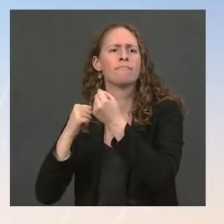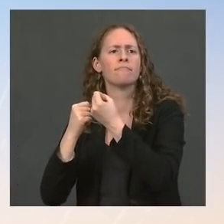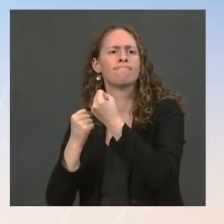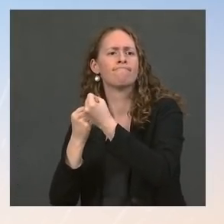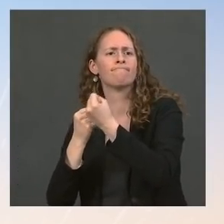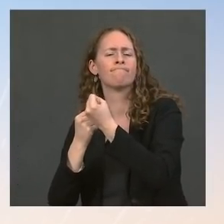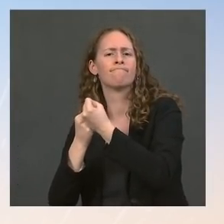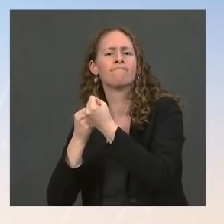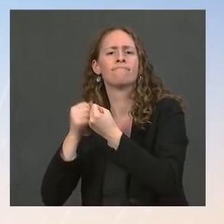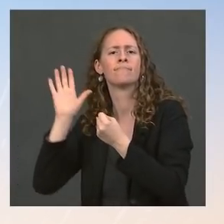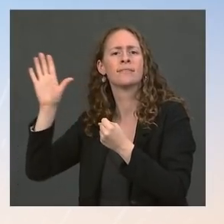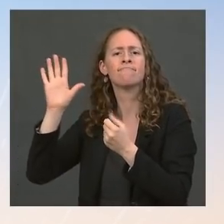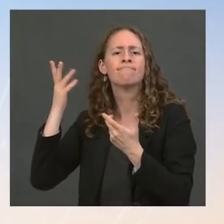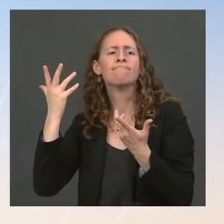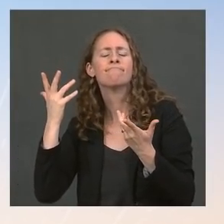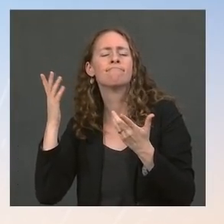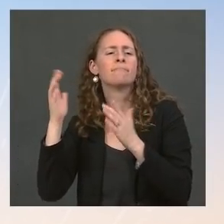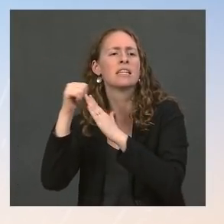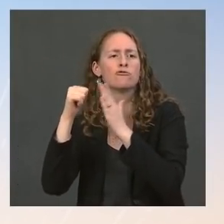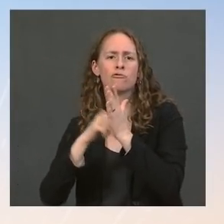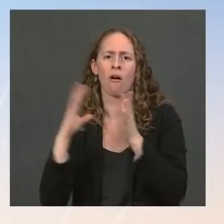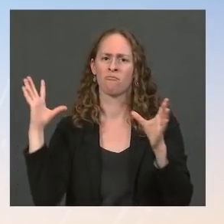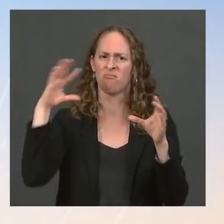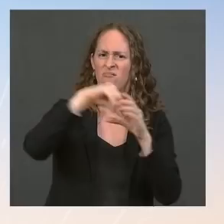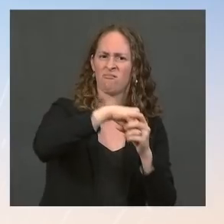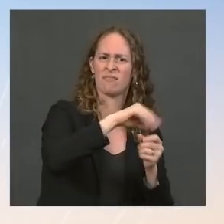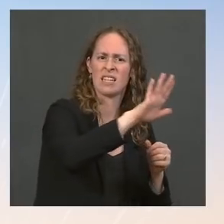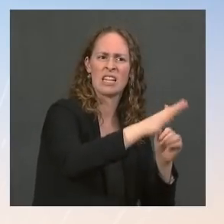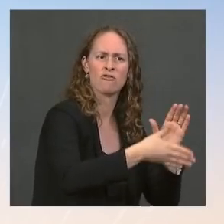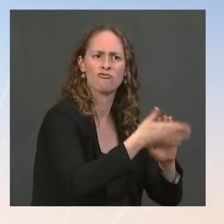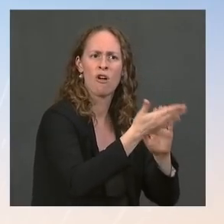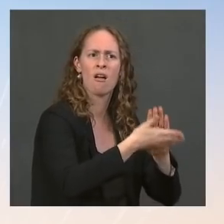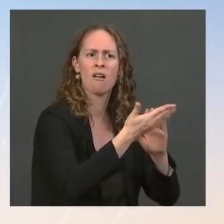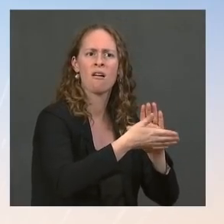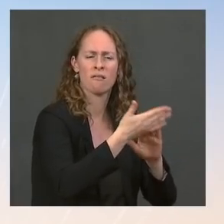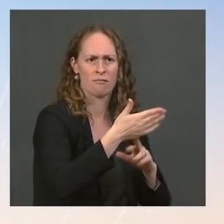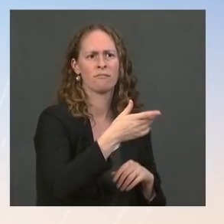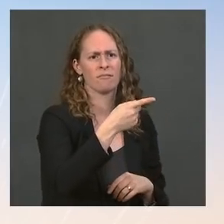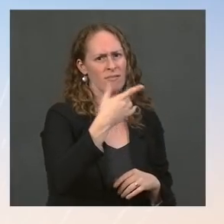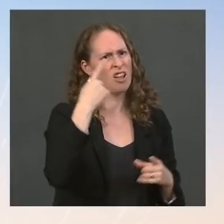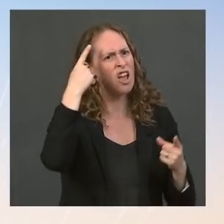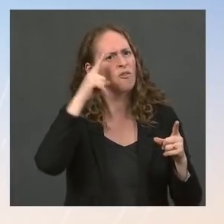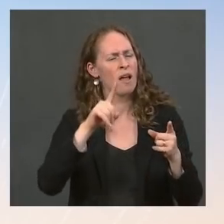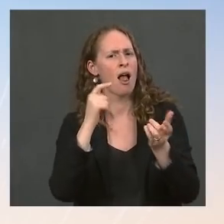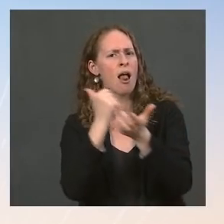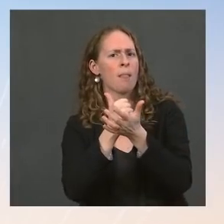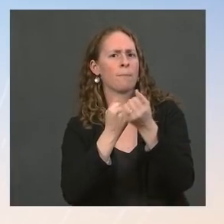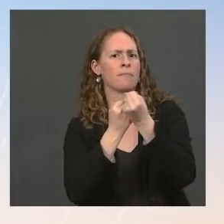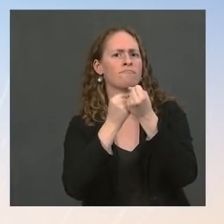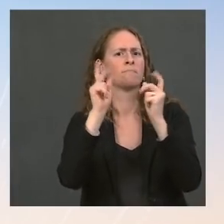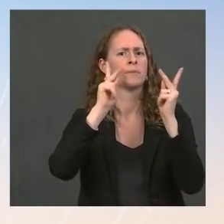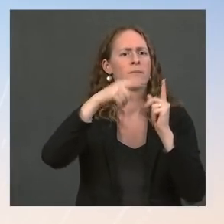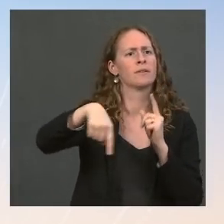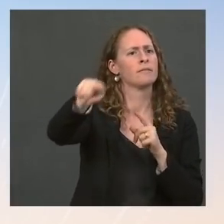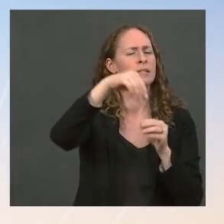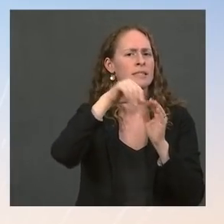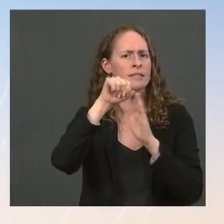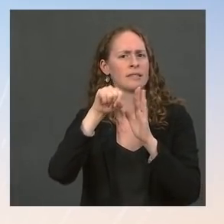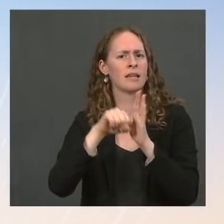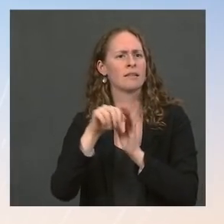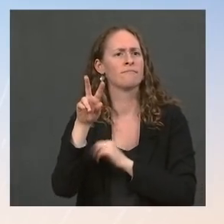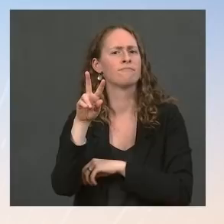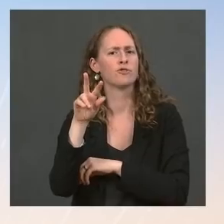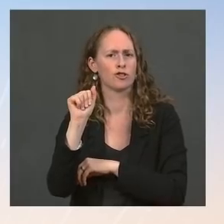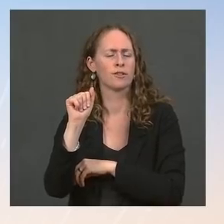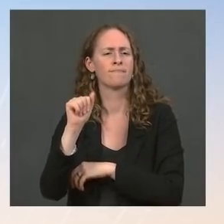something that he agrees with. He's clearly stated he thinks would be good for the people of Virginia. We agree. It's also true there's lots of